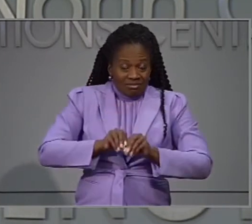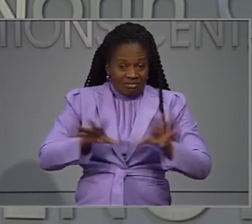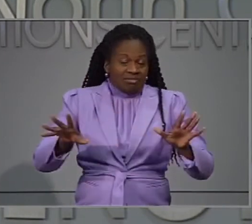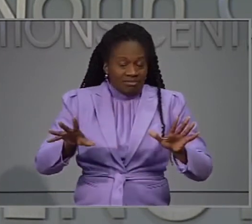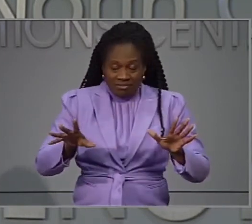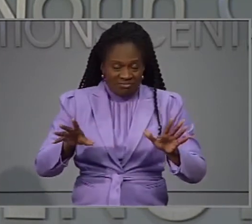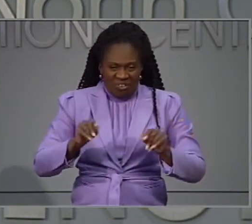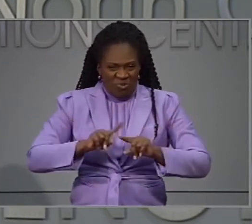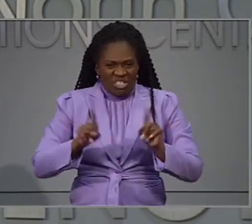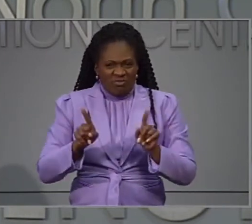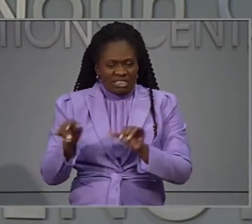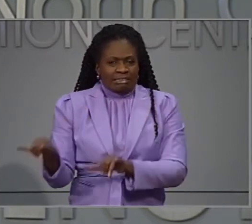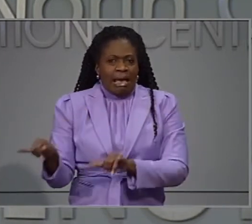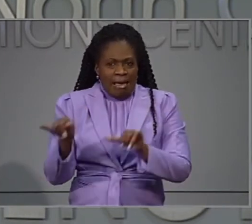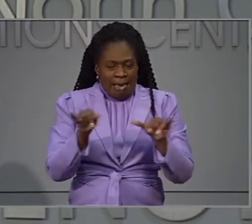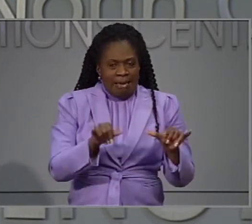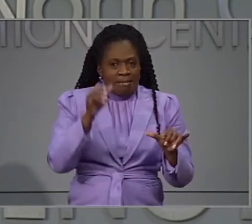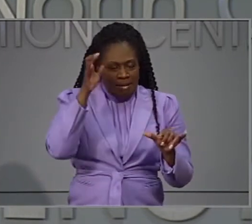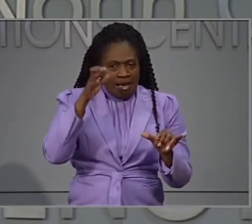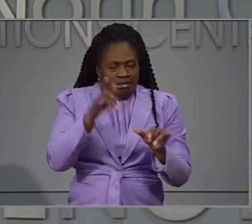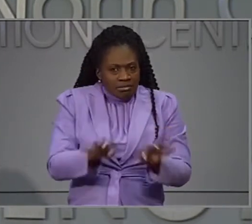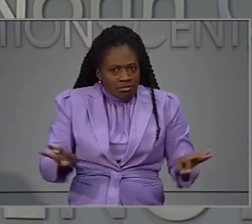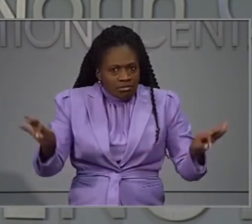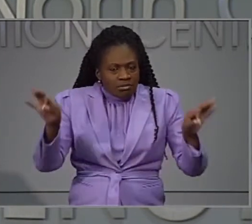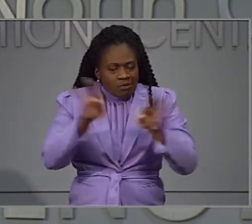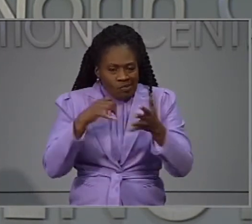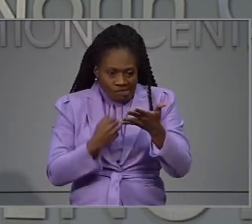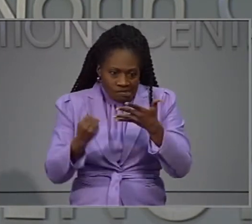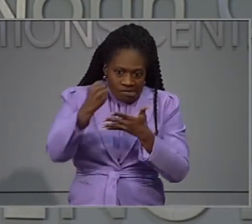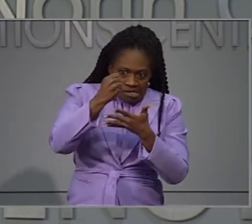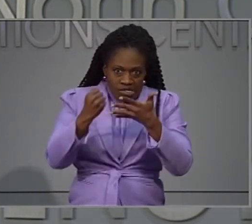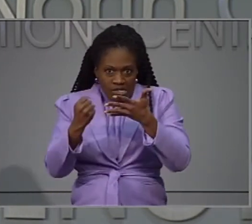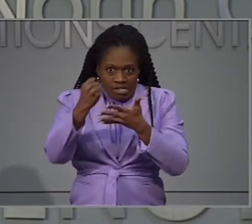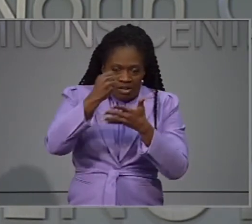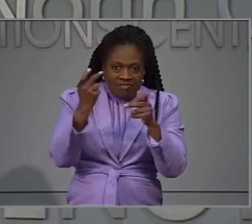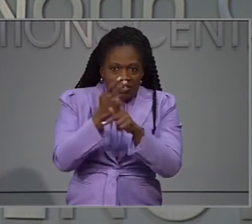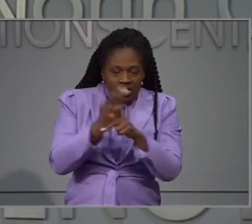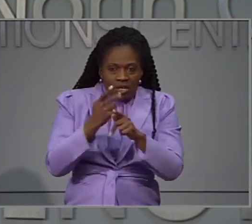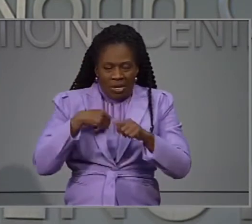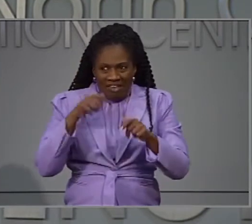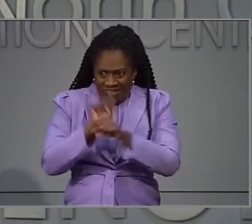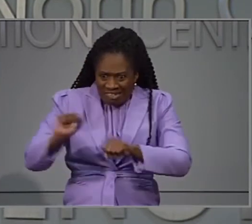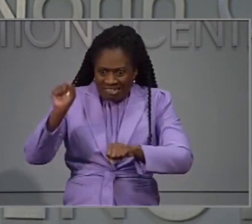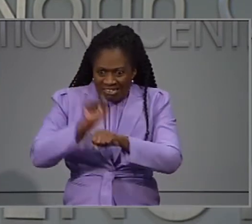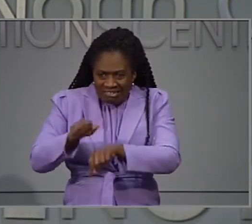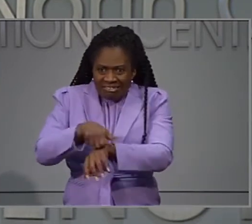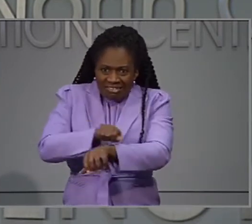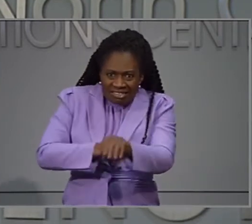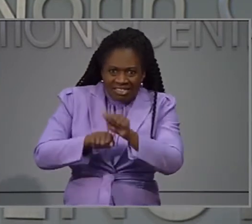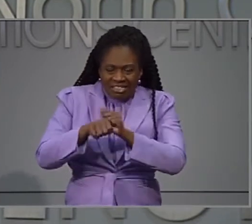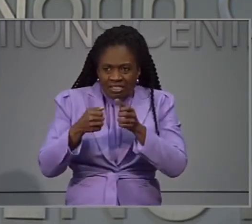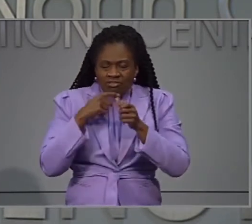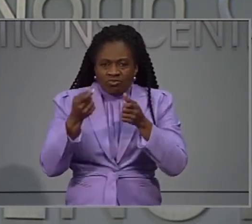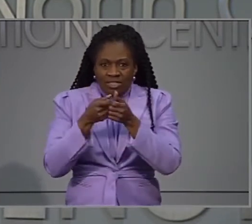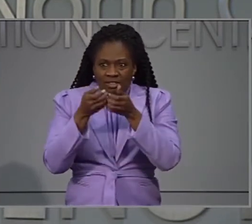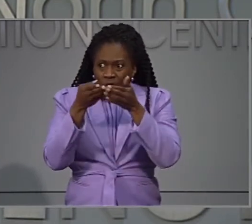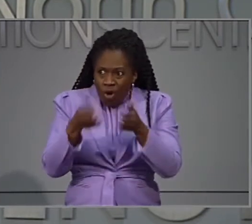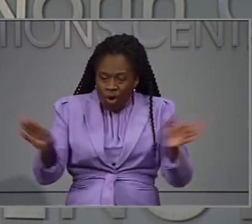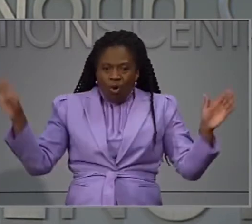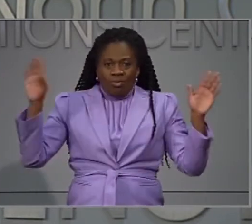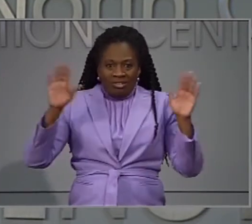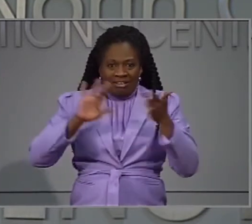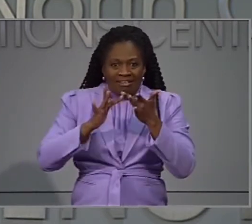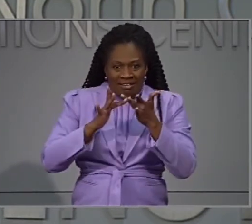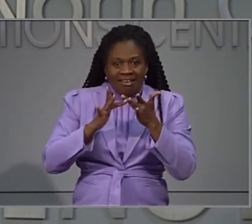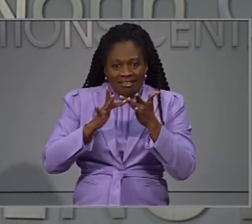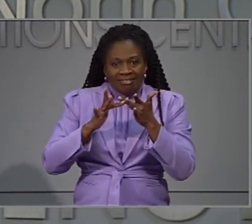different in that regard. It shows that we have a lot of work to do in expanding internet access. It shows we have a lot of work to